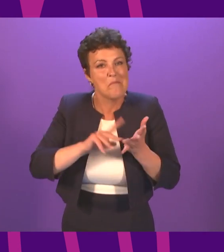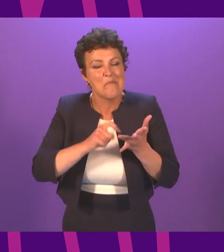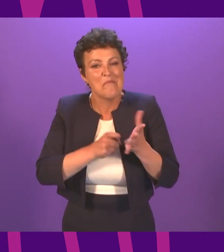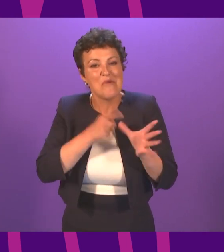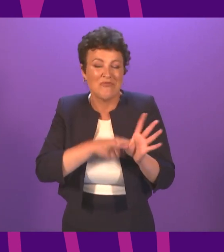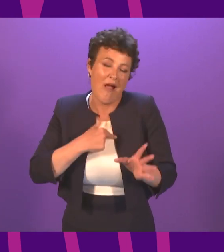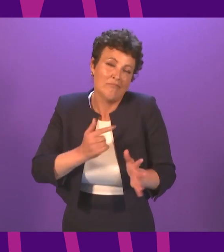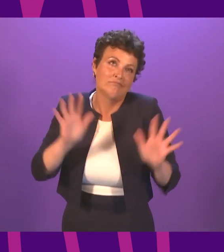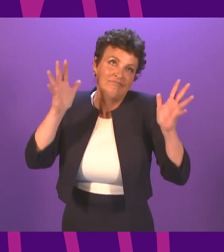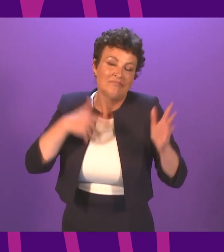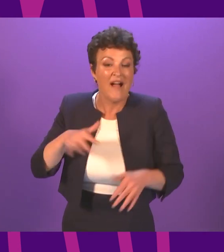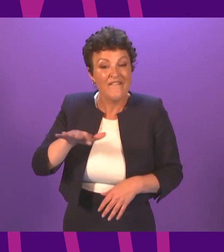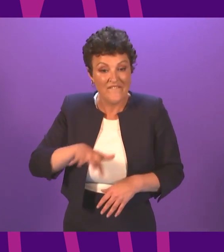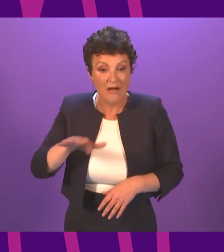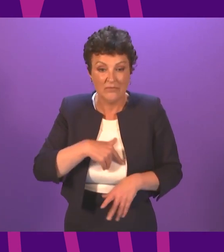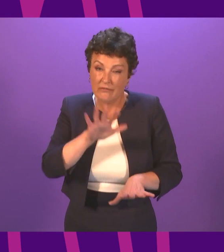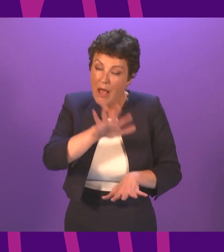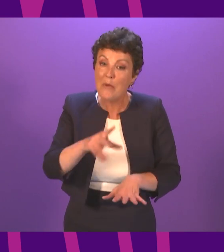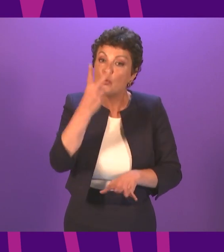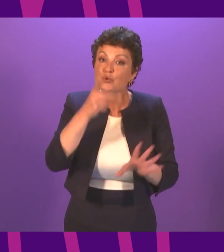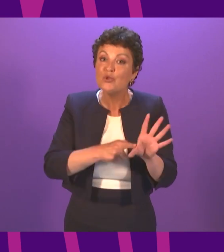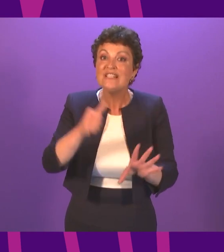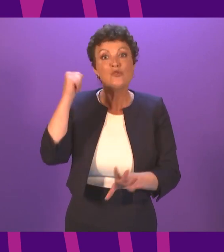my wee boy Alistair will be pretty oblivious to the fact that his